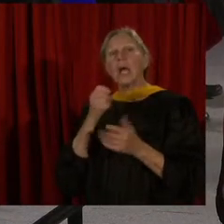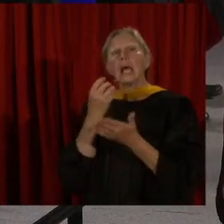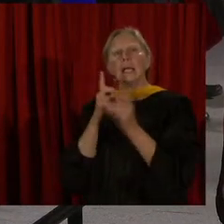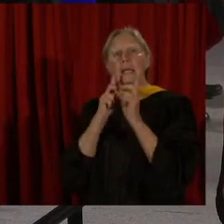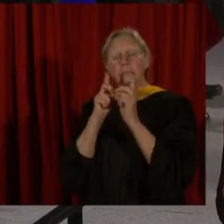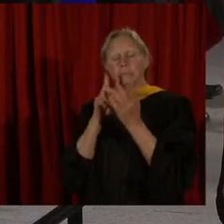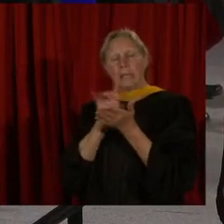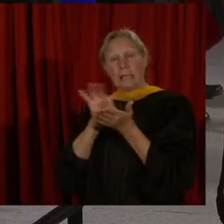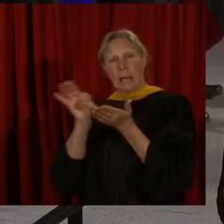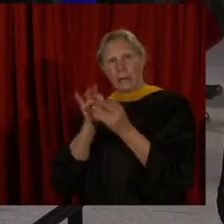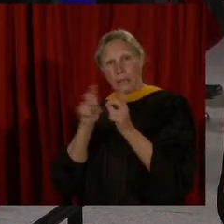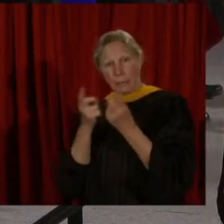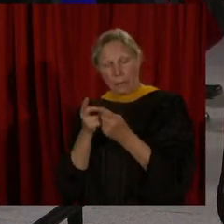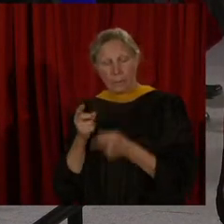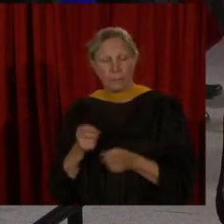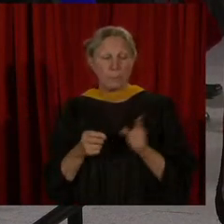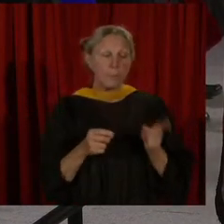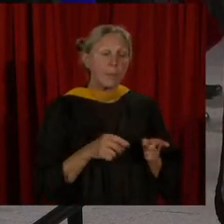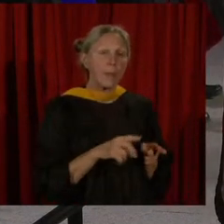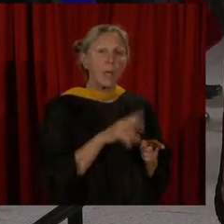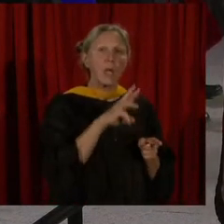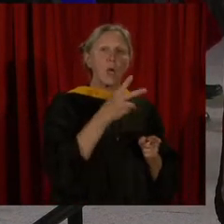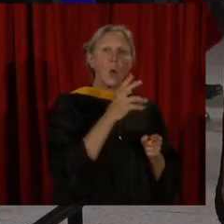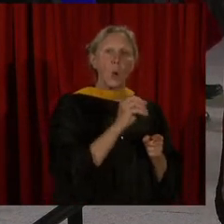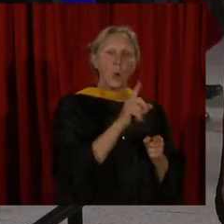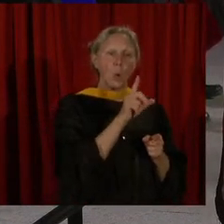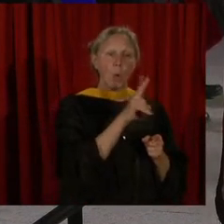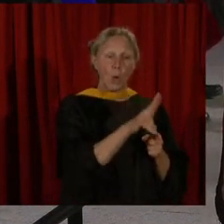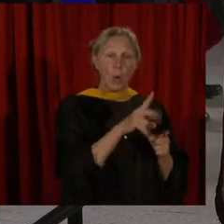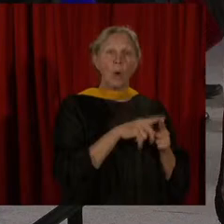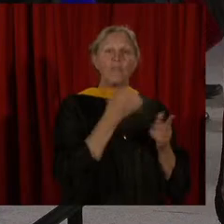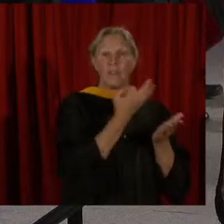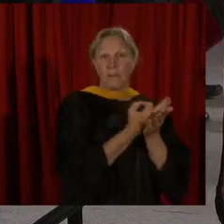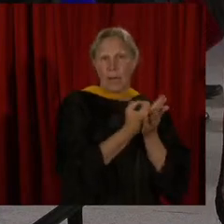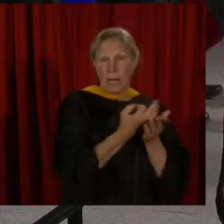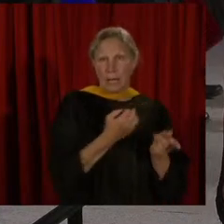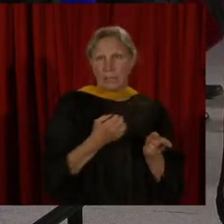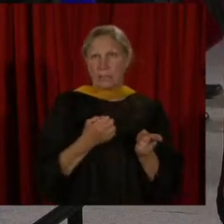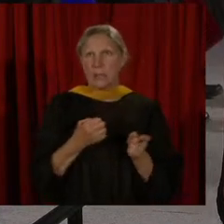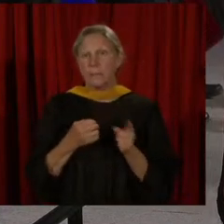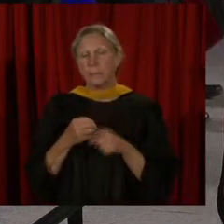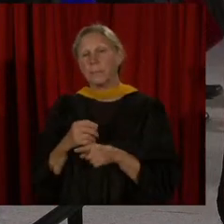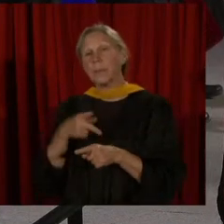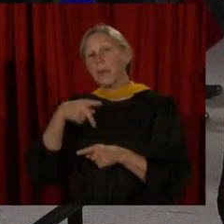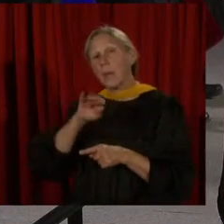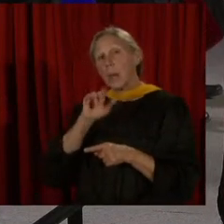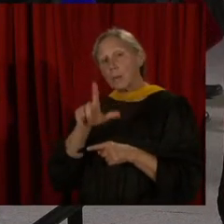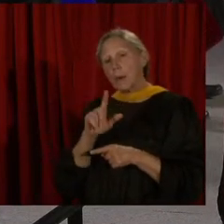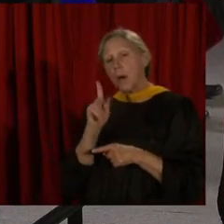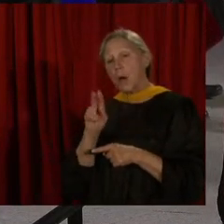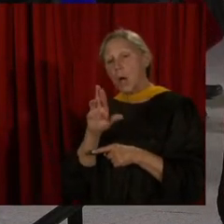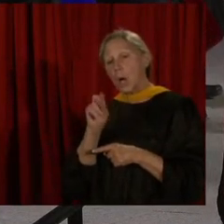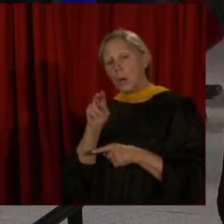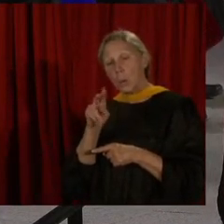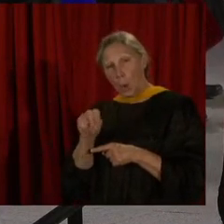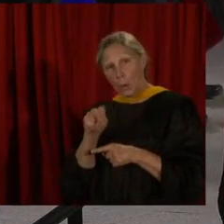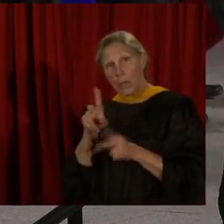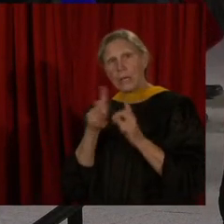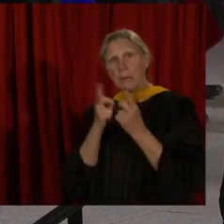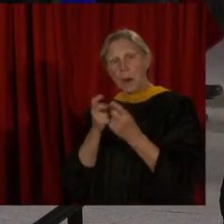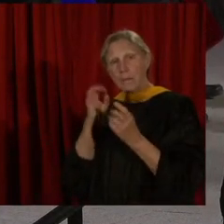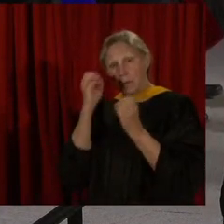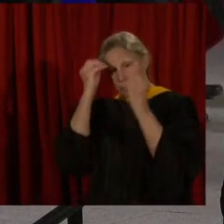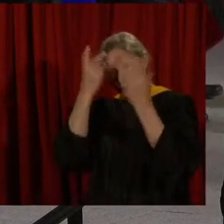Accounting. Dr. Pu Liu, Chair of the Department of Finance. Dr. Paul Cronin, Professor in the Department of